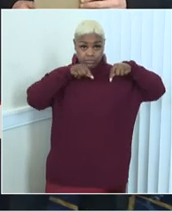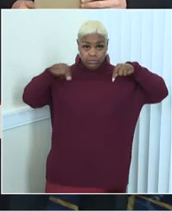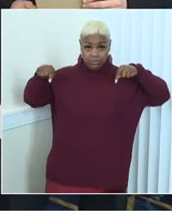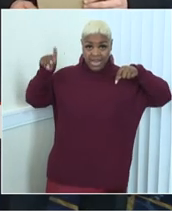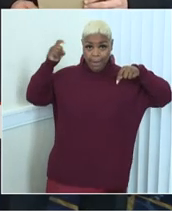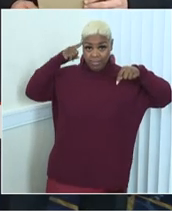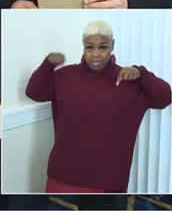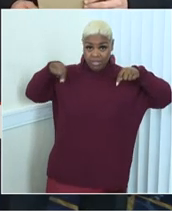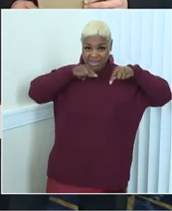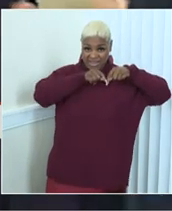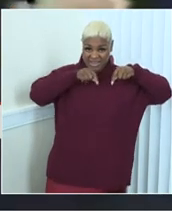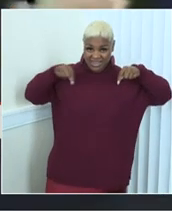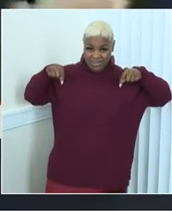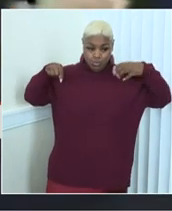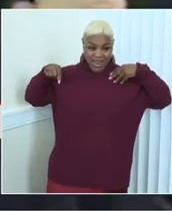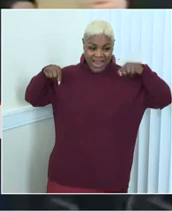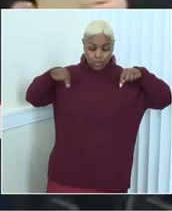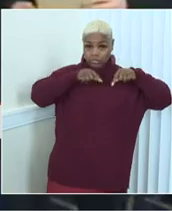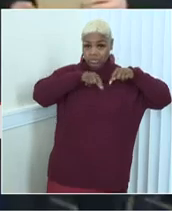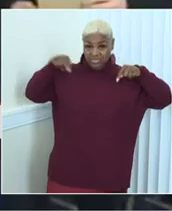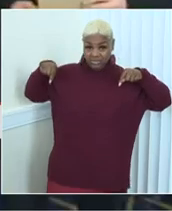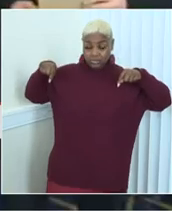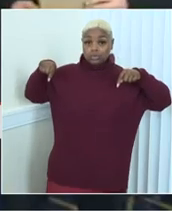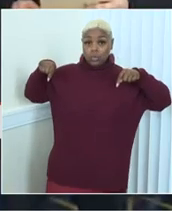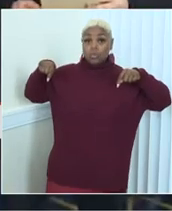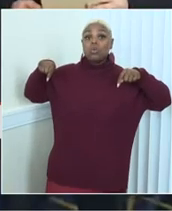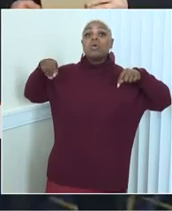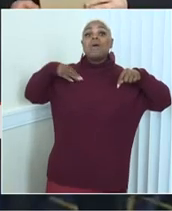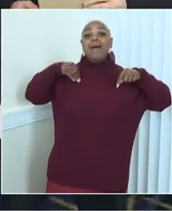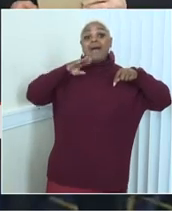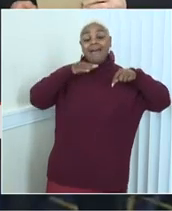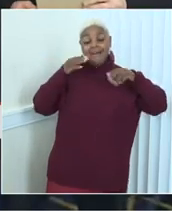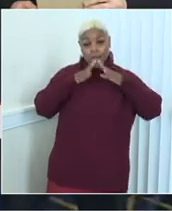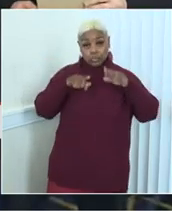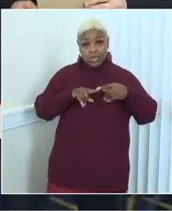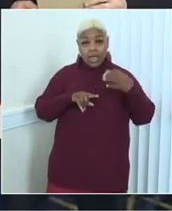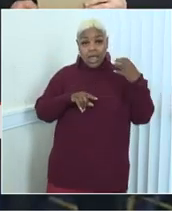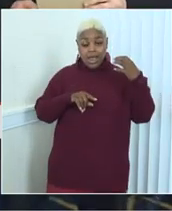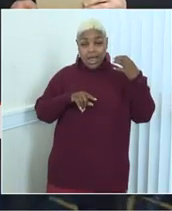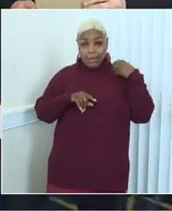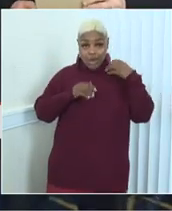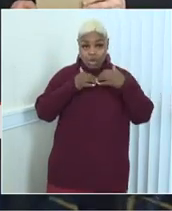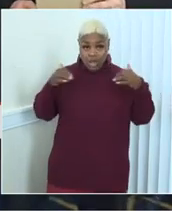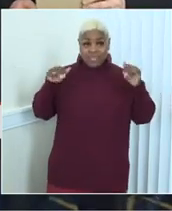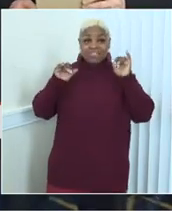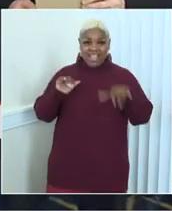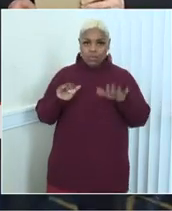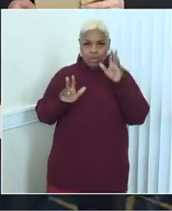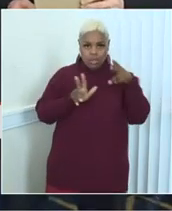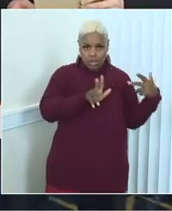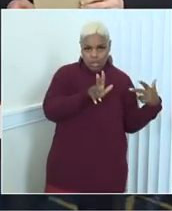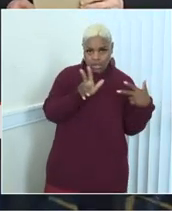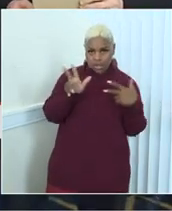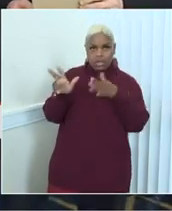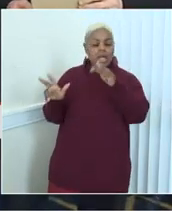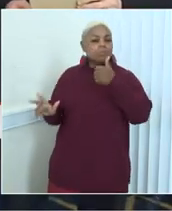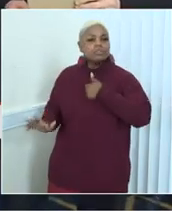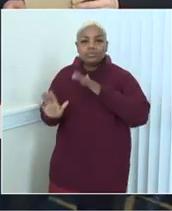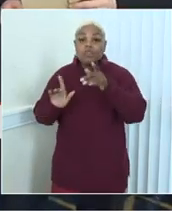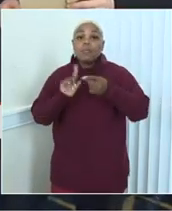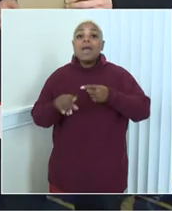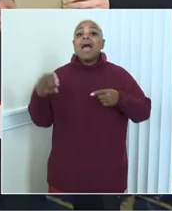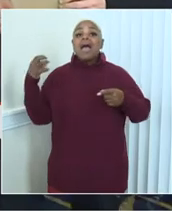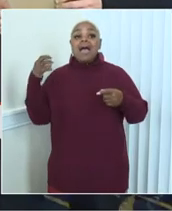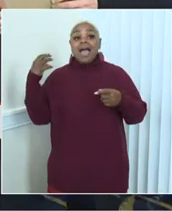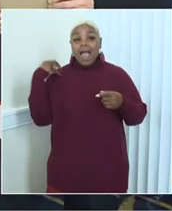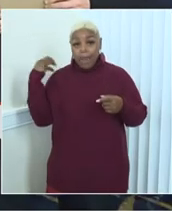as it goes from the White House to Capital One. I'm sorry, from the Capitol to Cap One. I'm sorry. One more